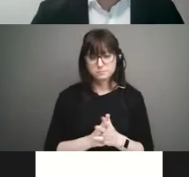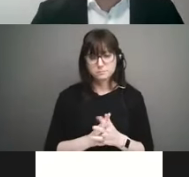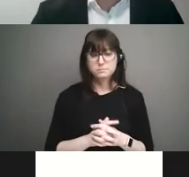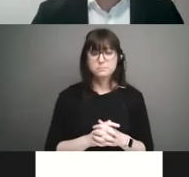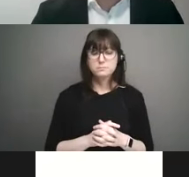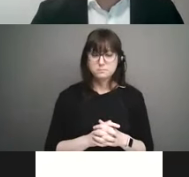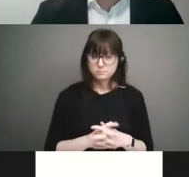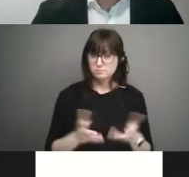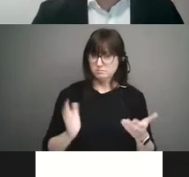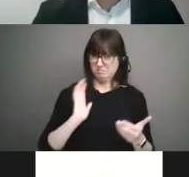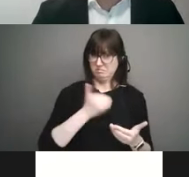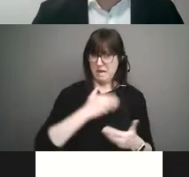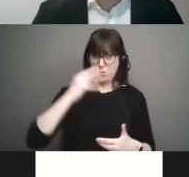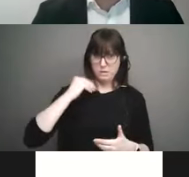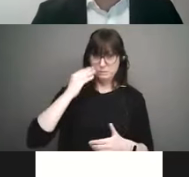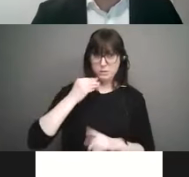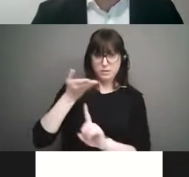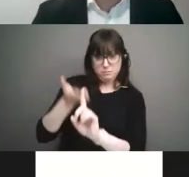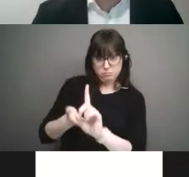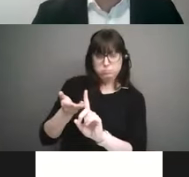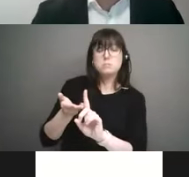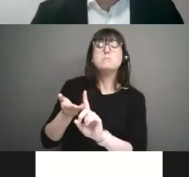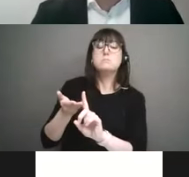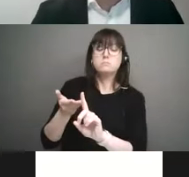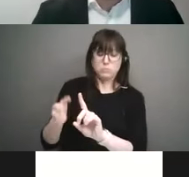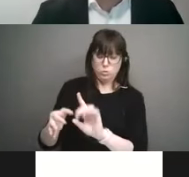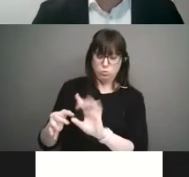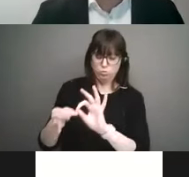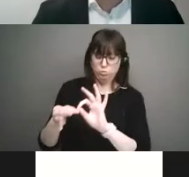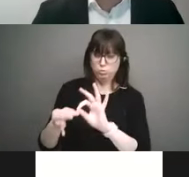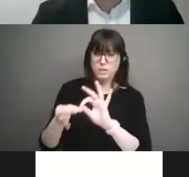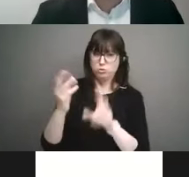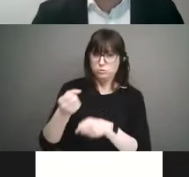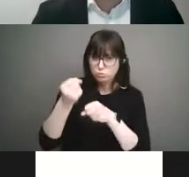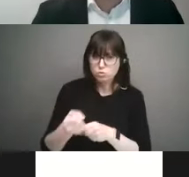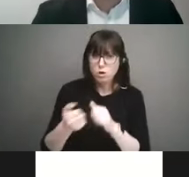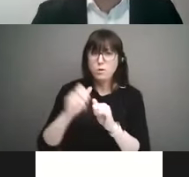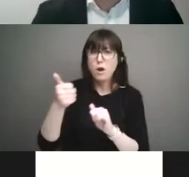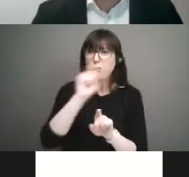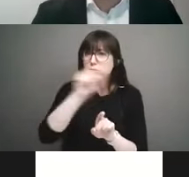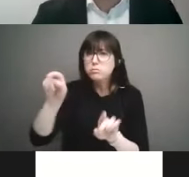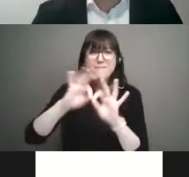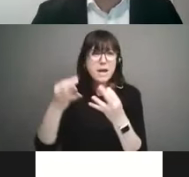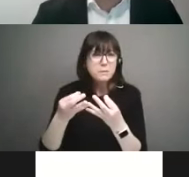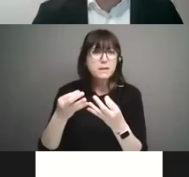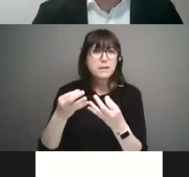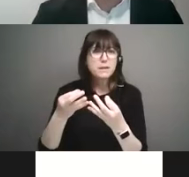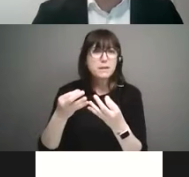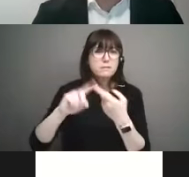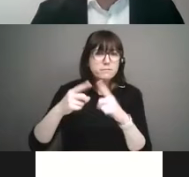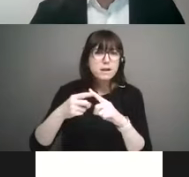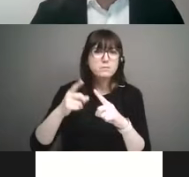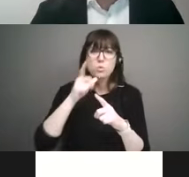specifically in our experience, that this person has a good relationship with other supportive family members or loved ones in your